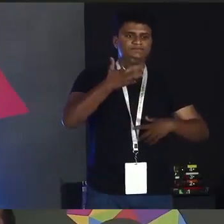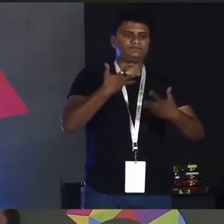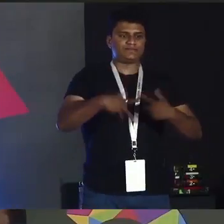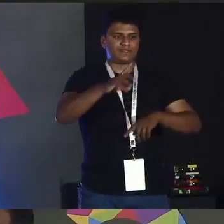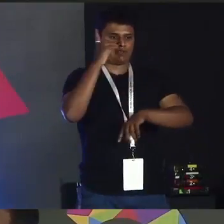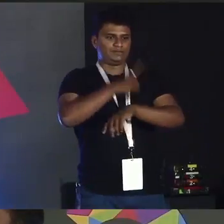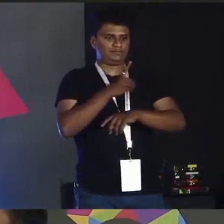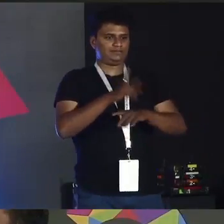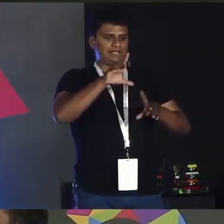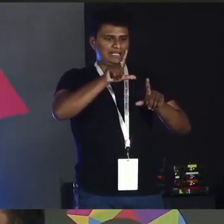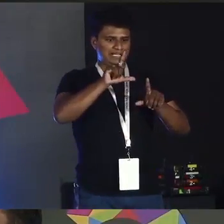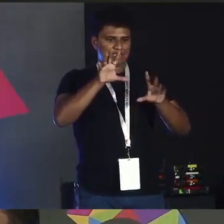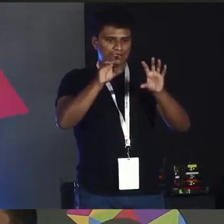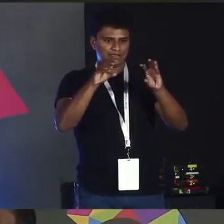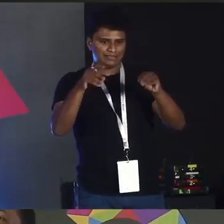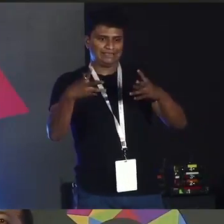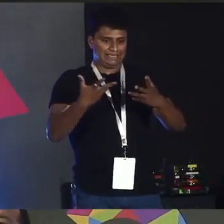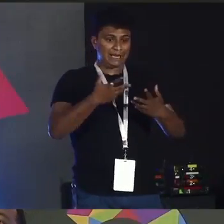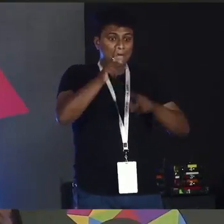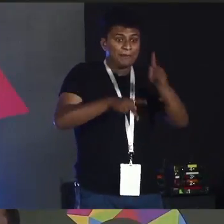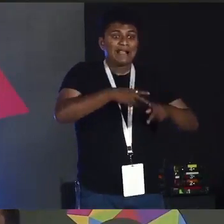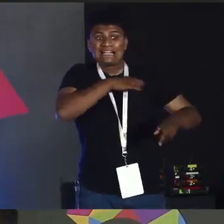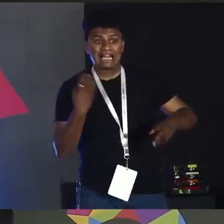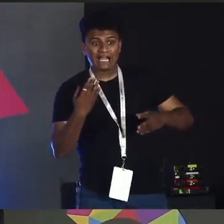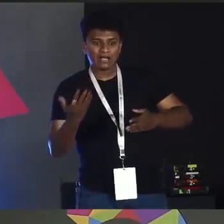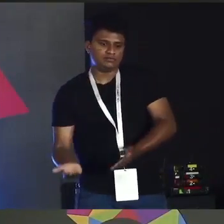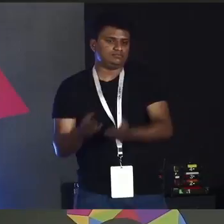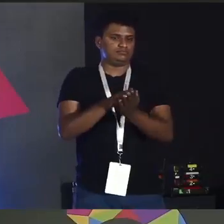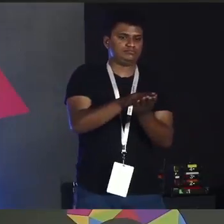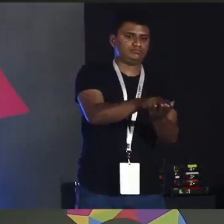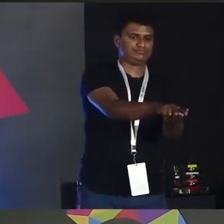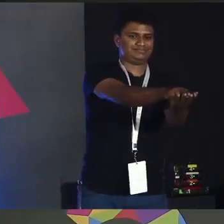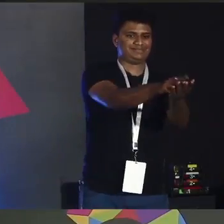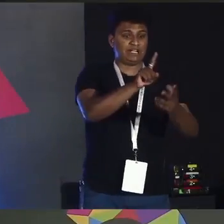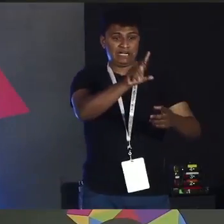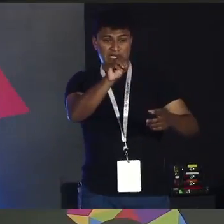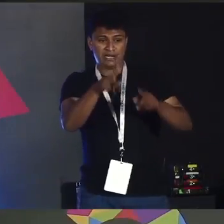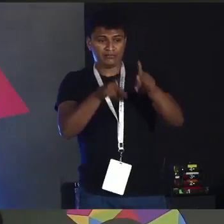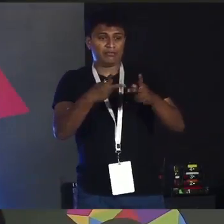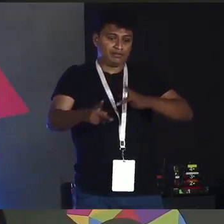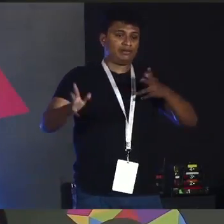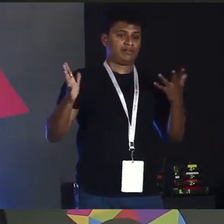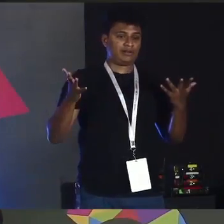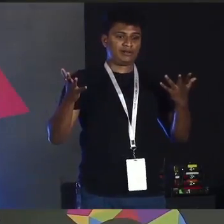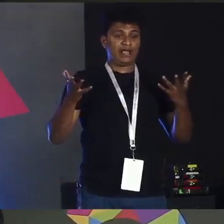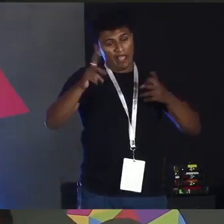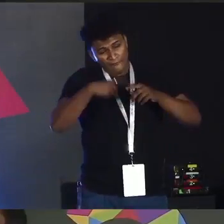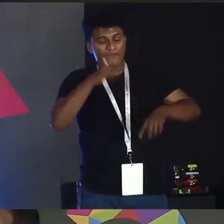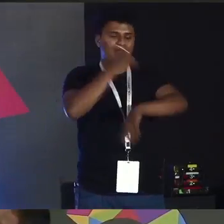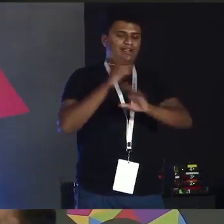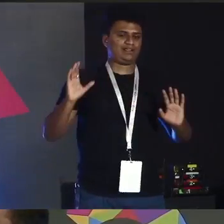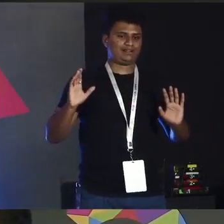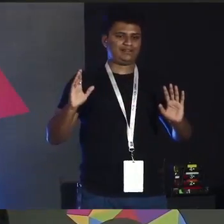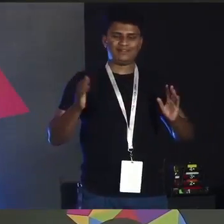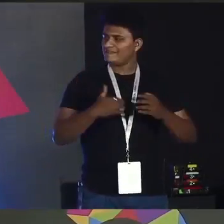range of 4 to 5 kilometers where they were able to take the rickshaw. In the summers, the average used to